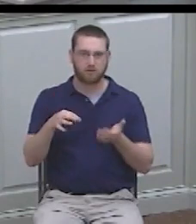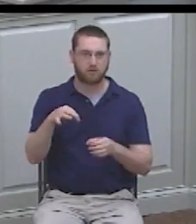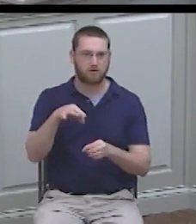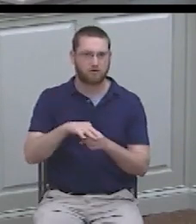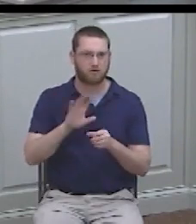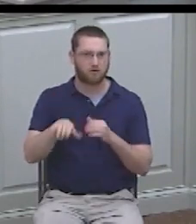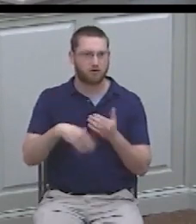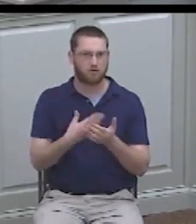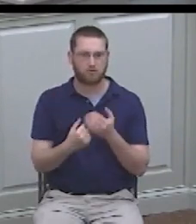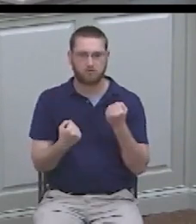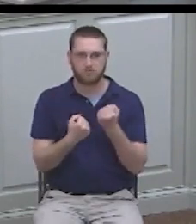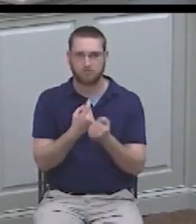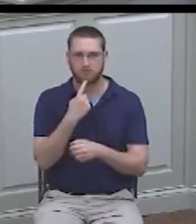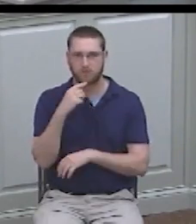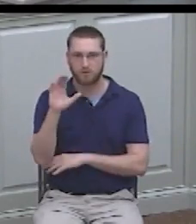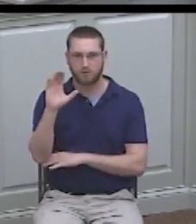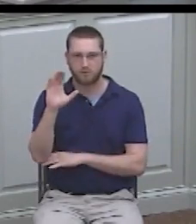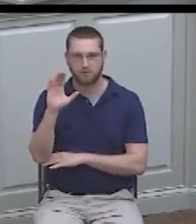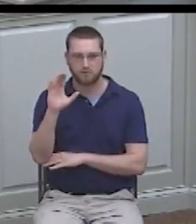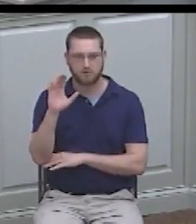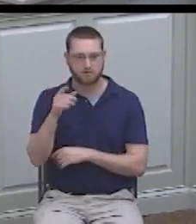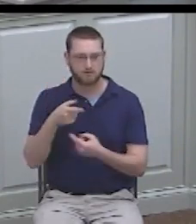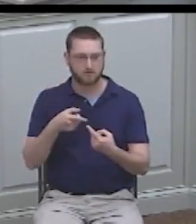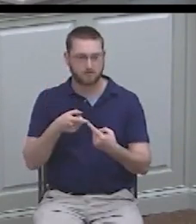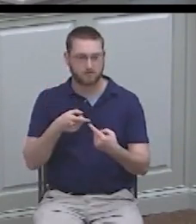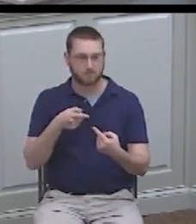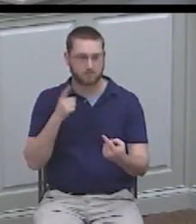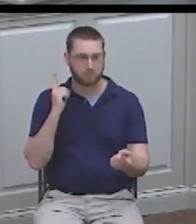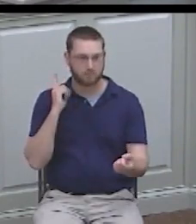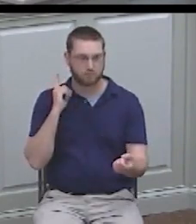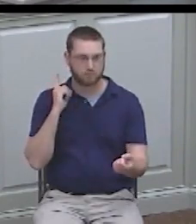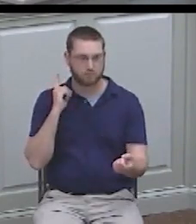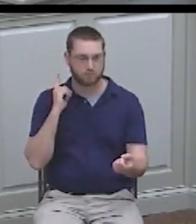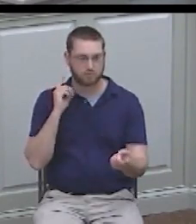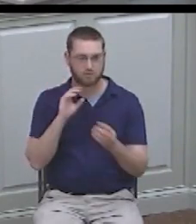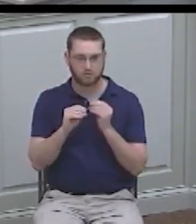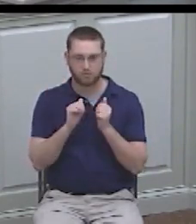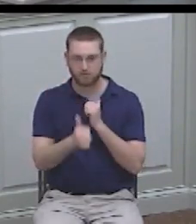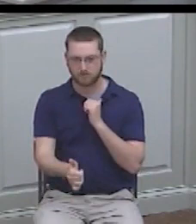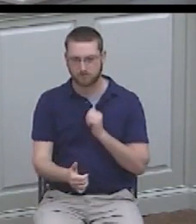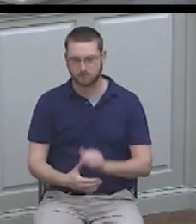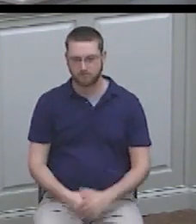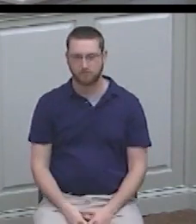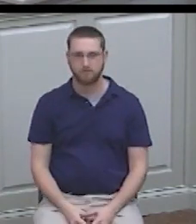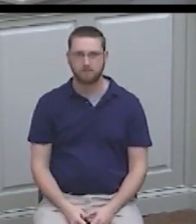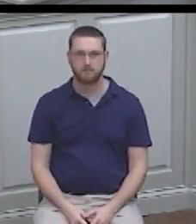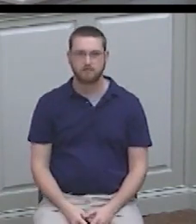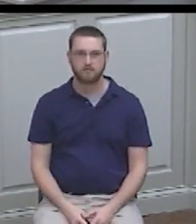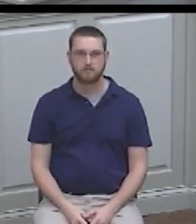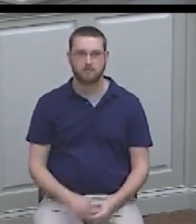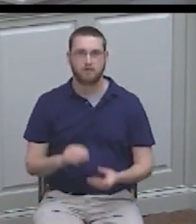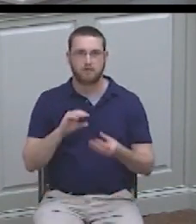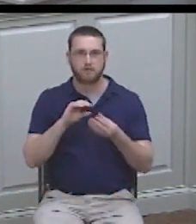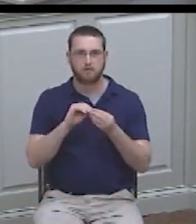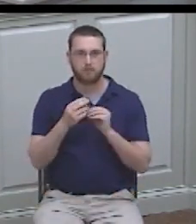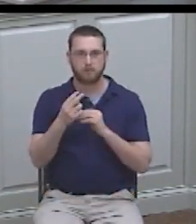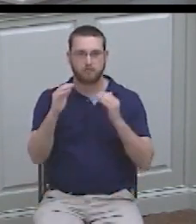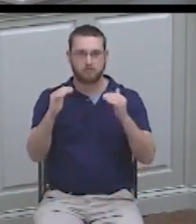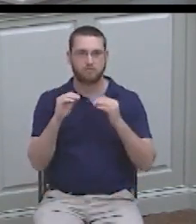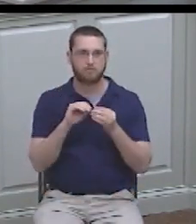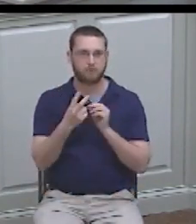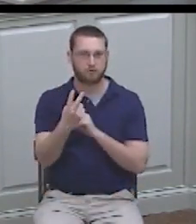of the motion signify by saying aye. Aye. Opposed, like sign. Motion carries. Item two